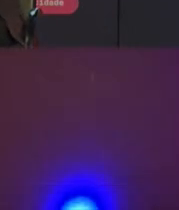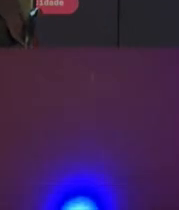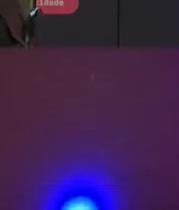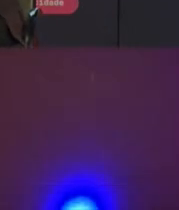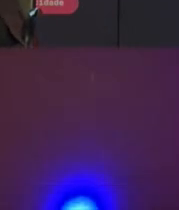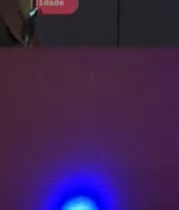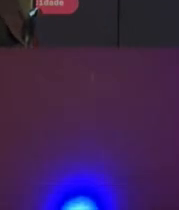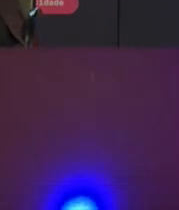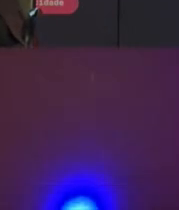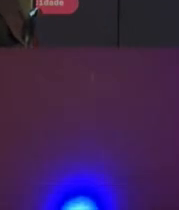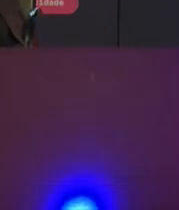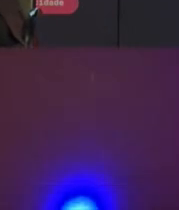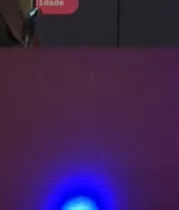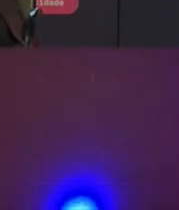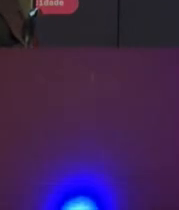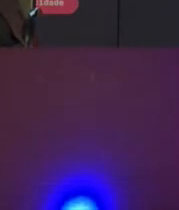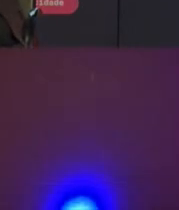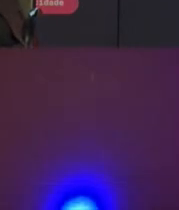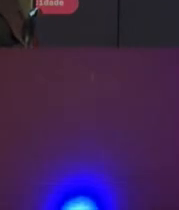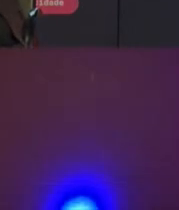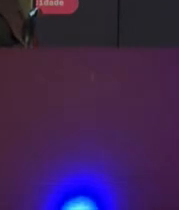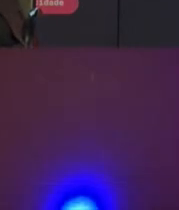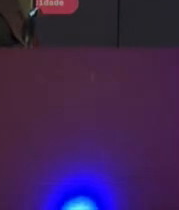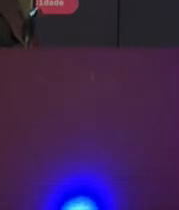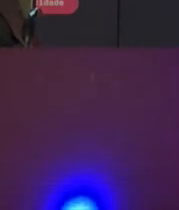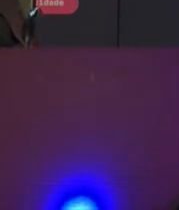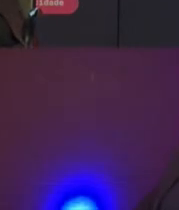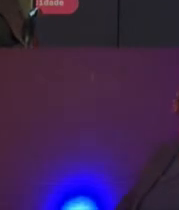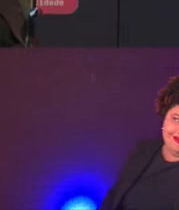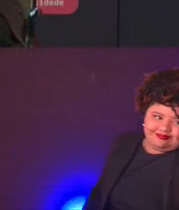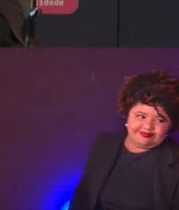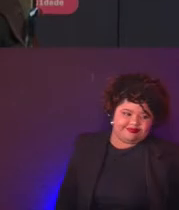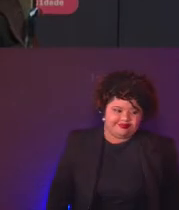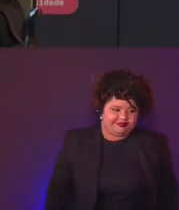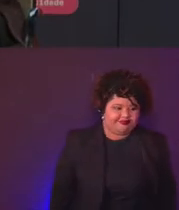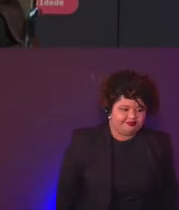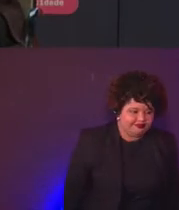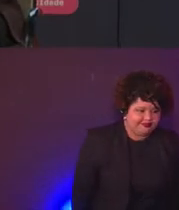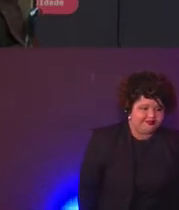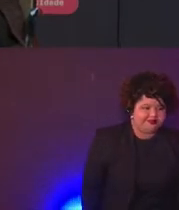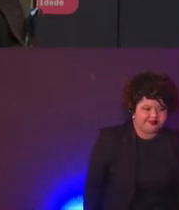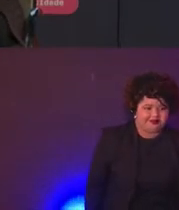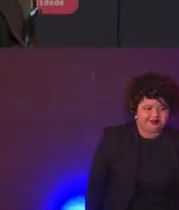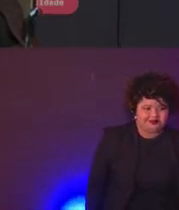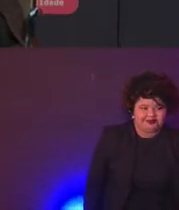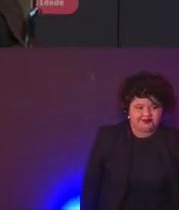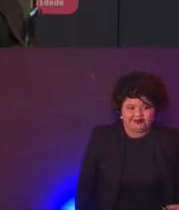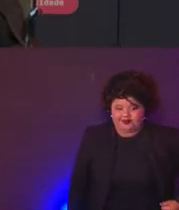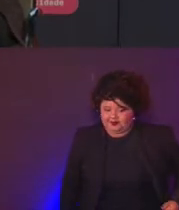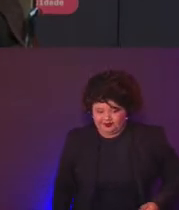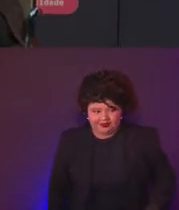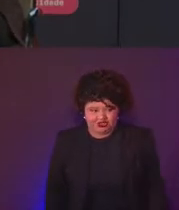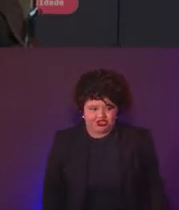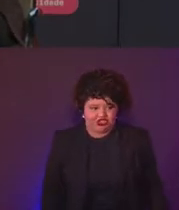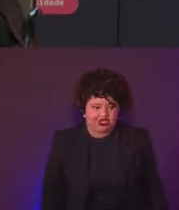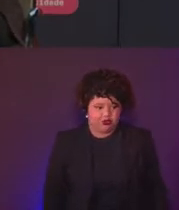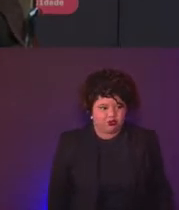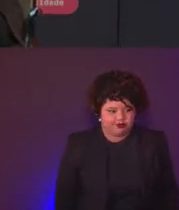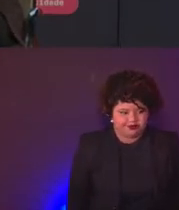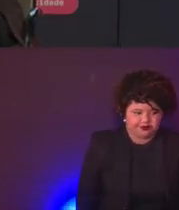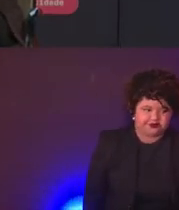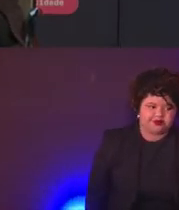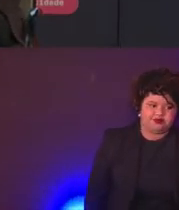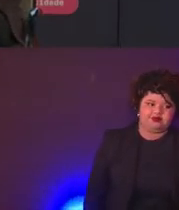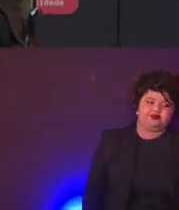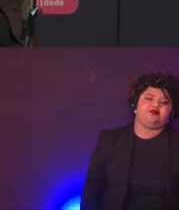Well, you seen Aaron talk about the boot camp where Phil taught, and it was offered also by